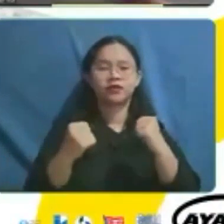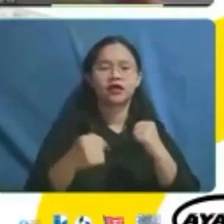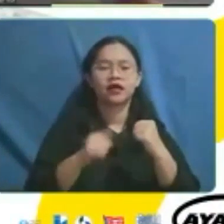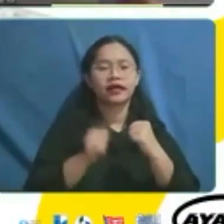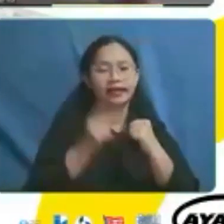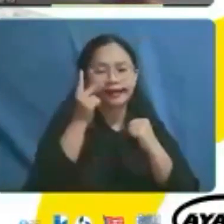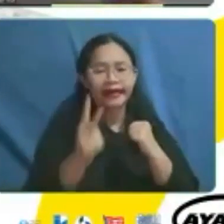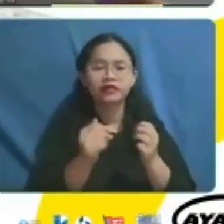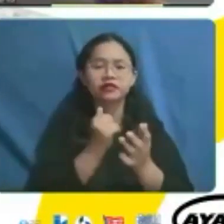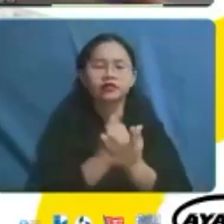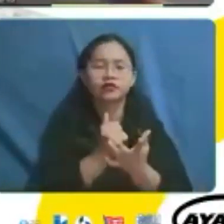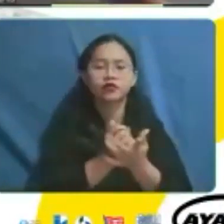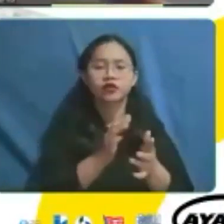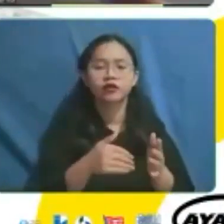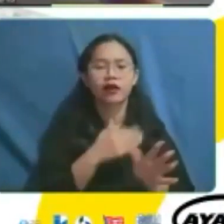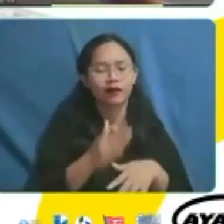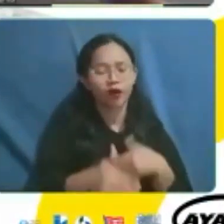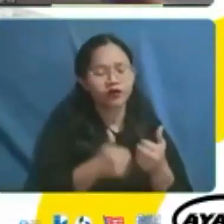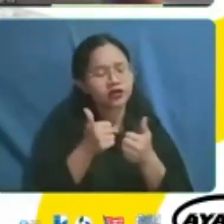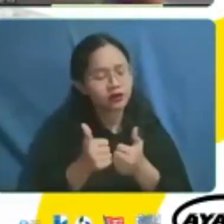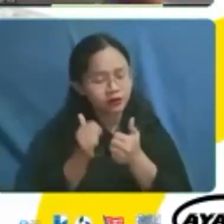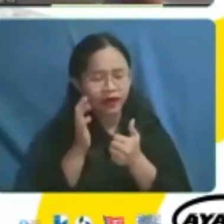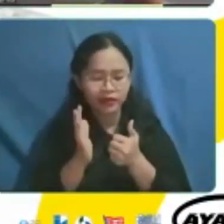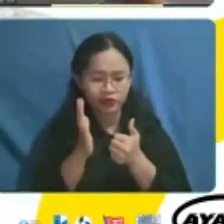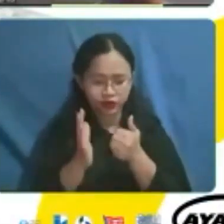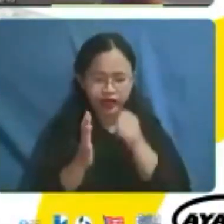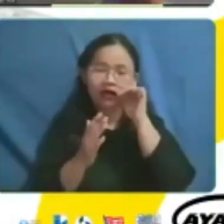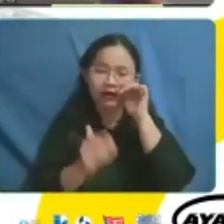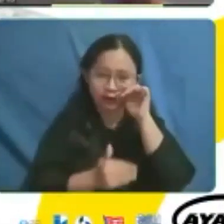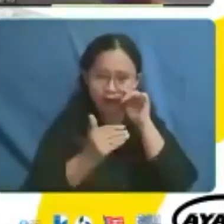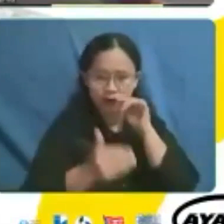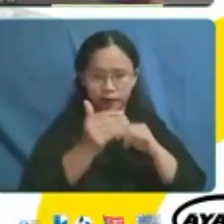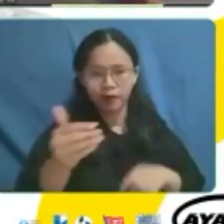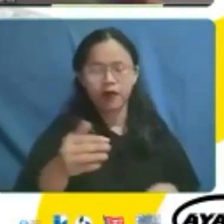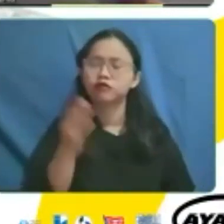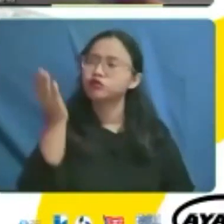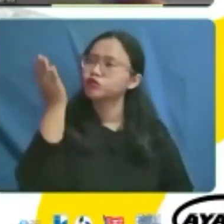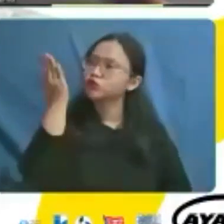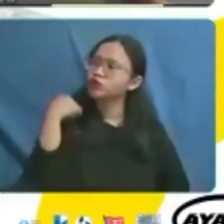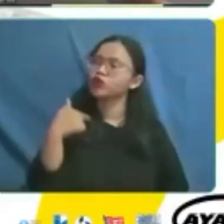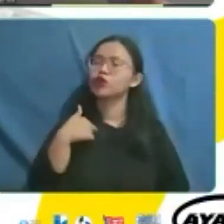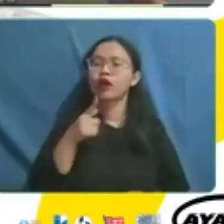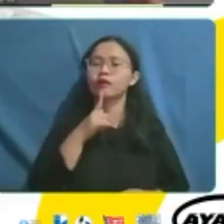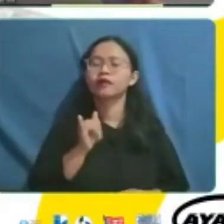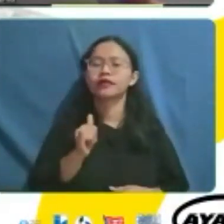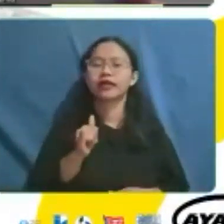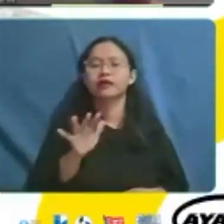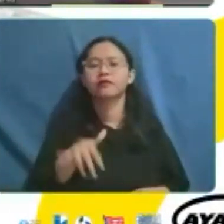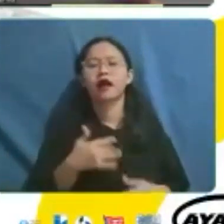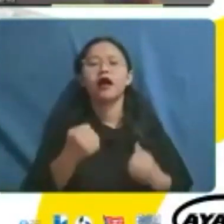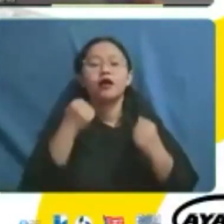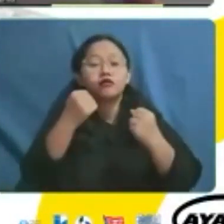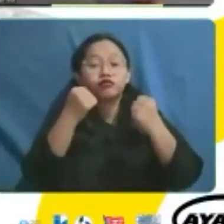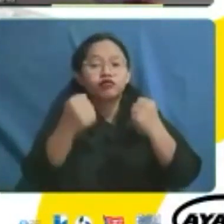really great progress. There's a lot of excitement around this. But I think we still need to ask ourselves as we're doing